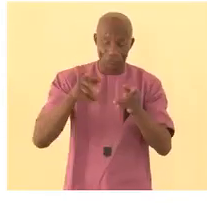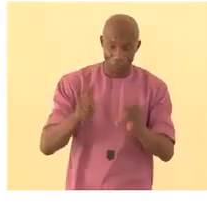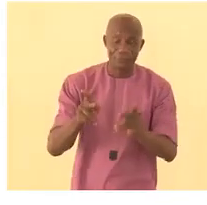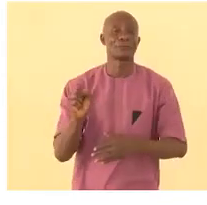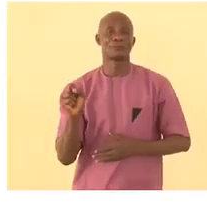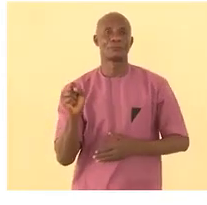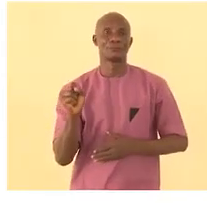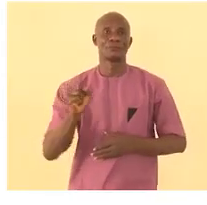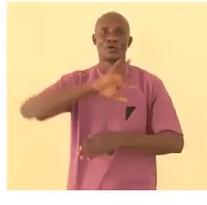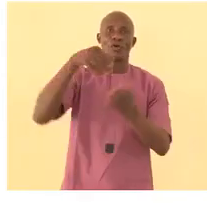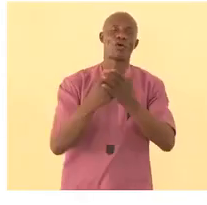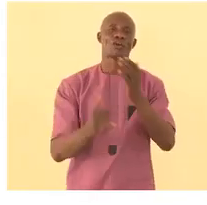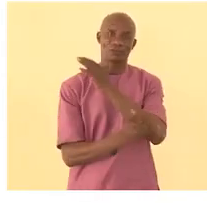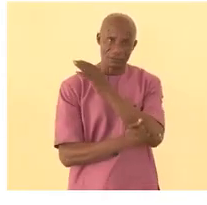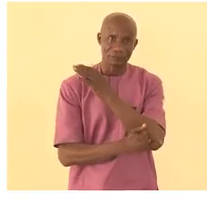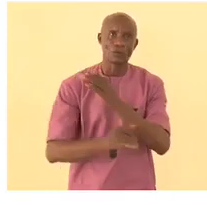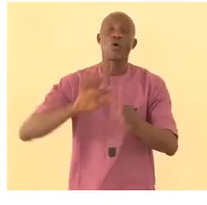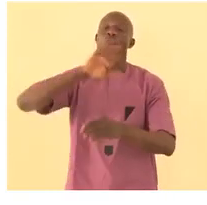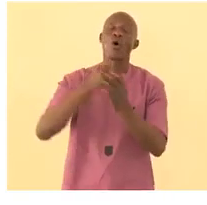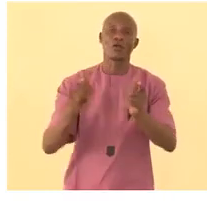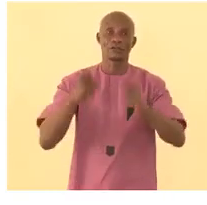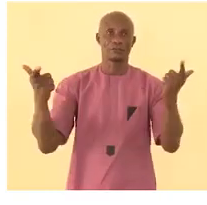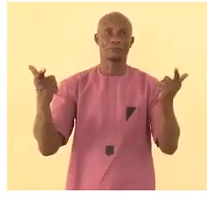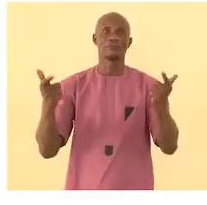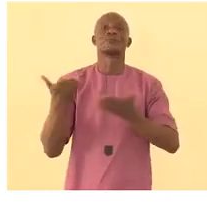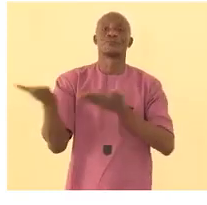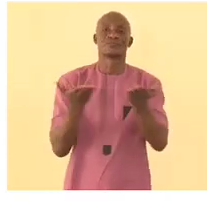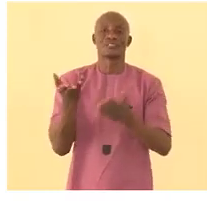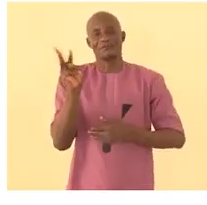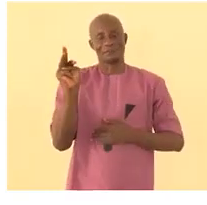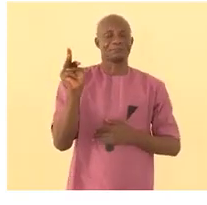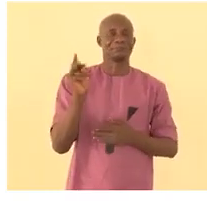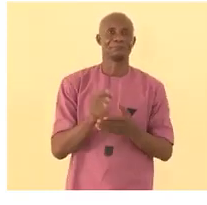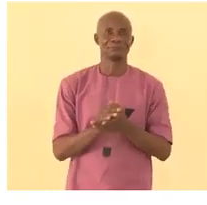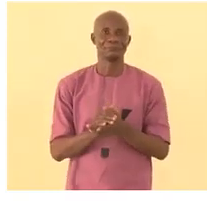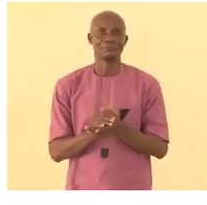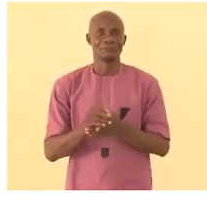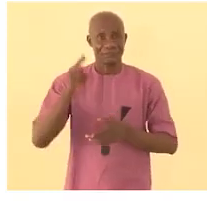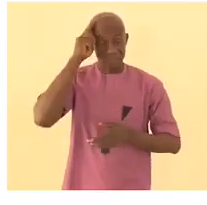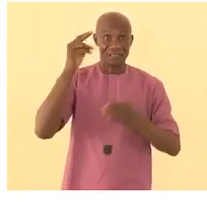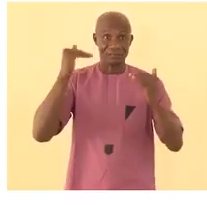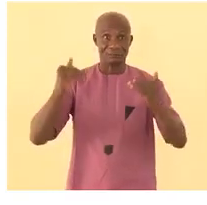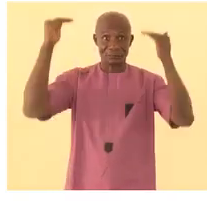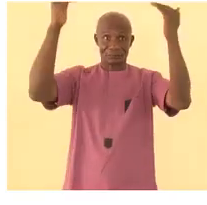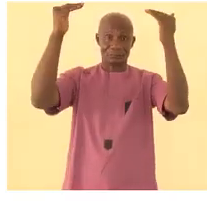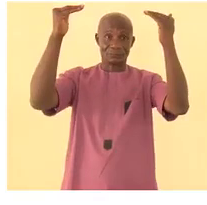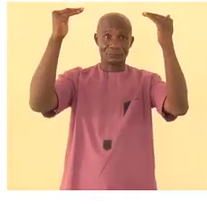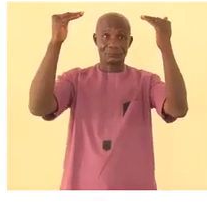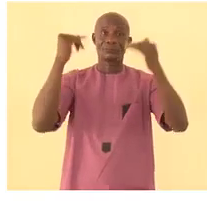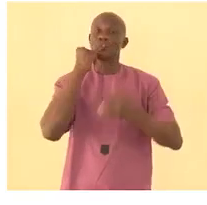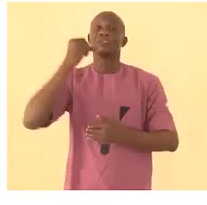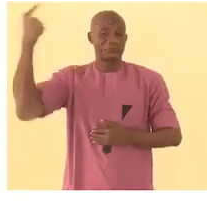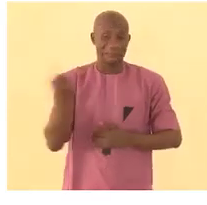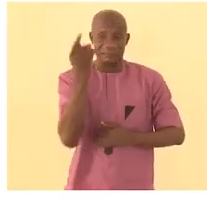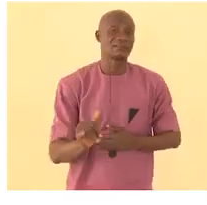All peoples, all nations, and all languages serve him. His dominion